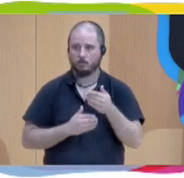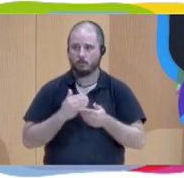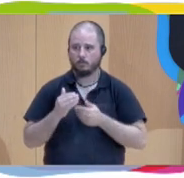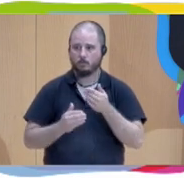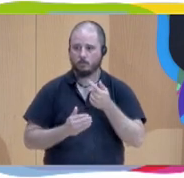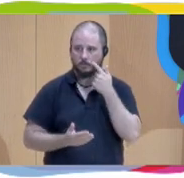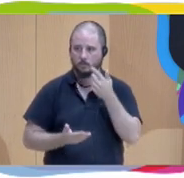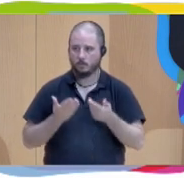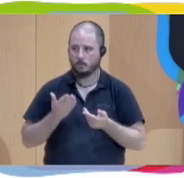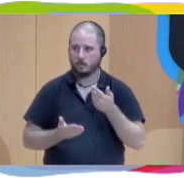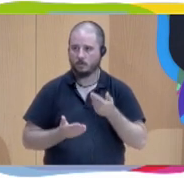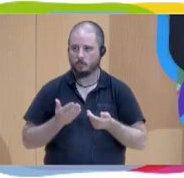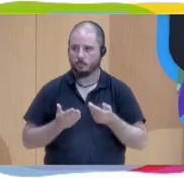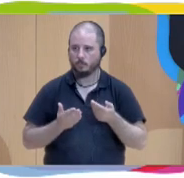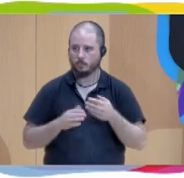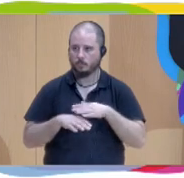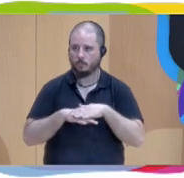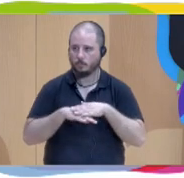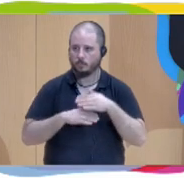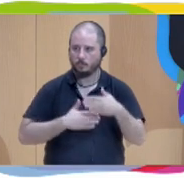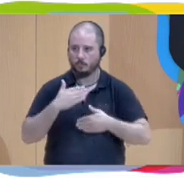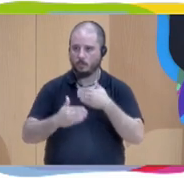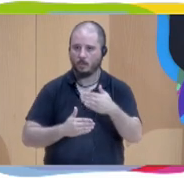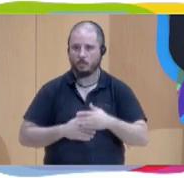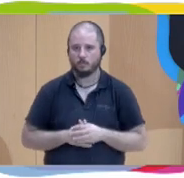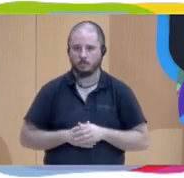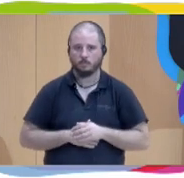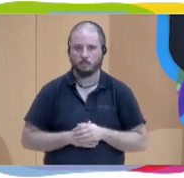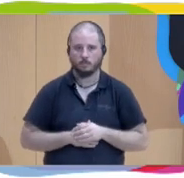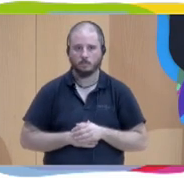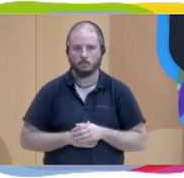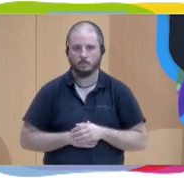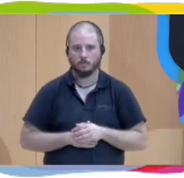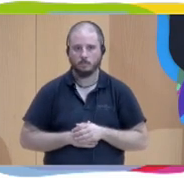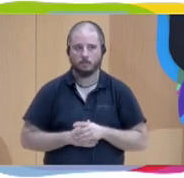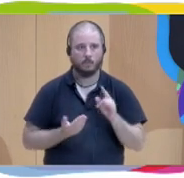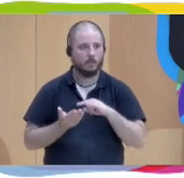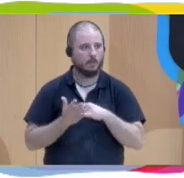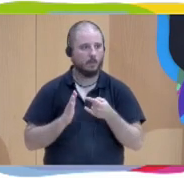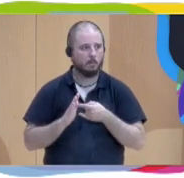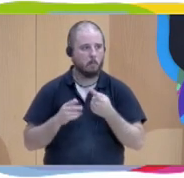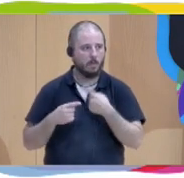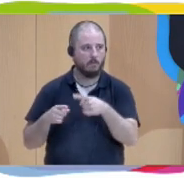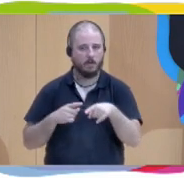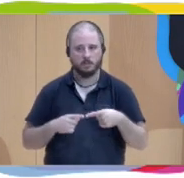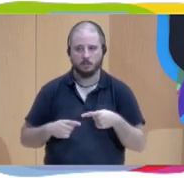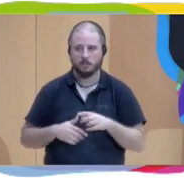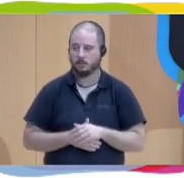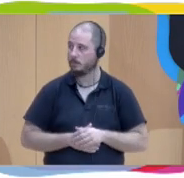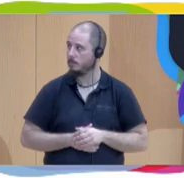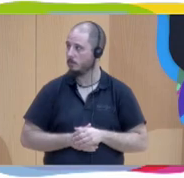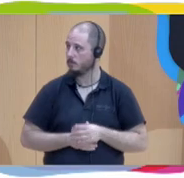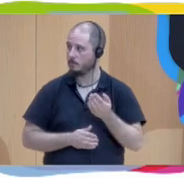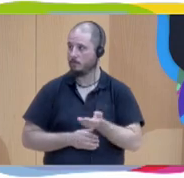and different kind of methods. This was quite a big evaluation process for us.